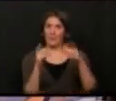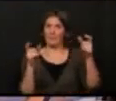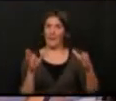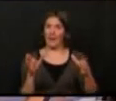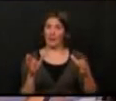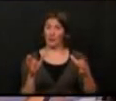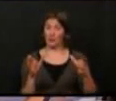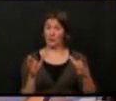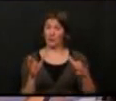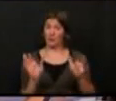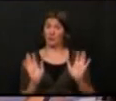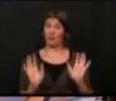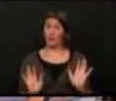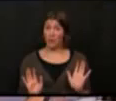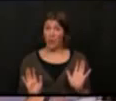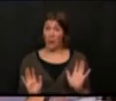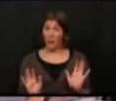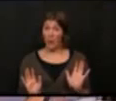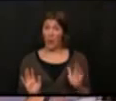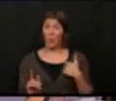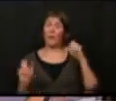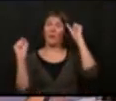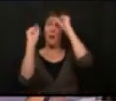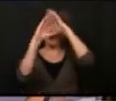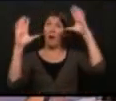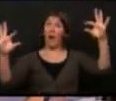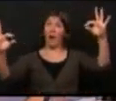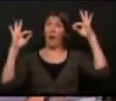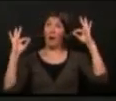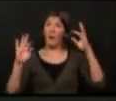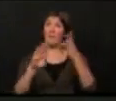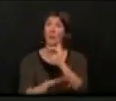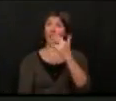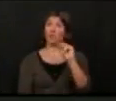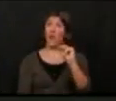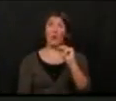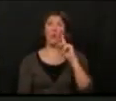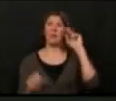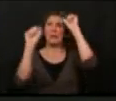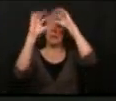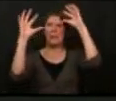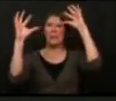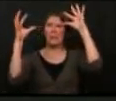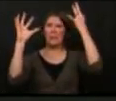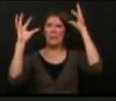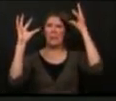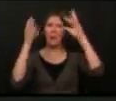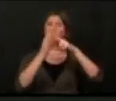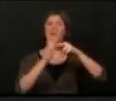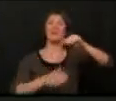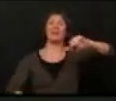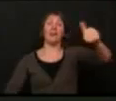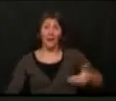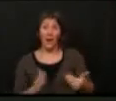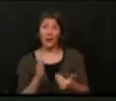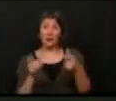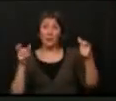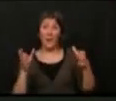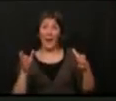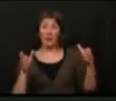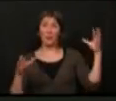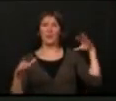that the entirety of the picture is going to become clear before he gets here. And so he's going to be involved in that process as well. He's going to be, so I think